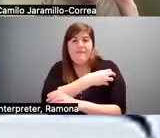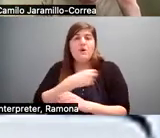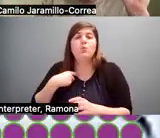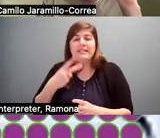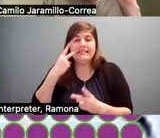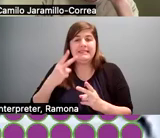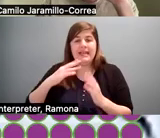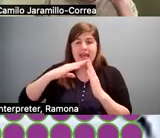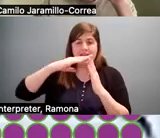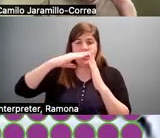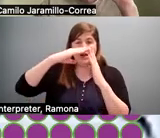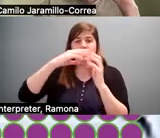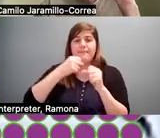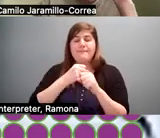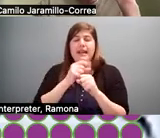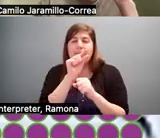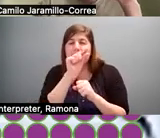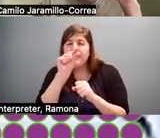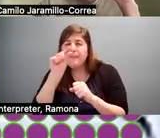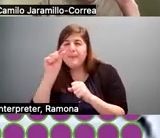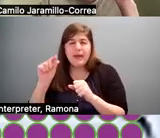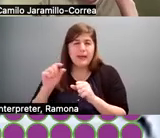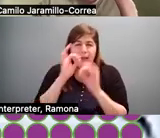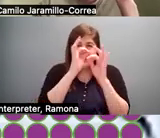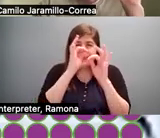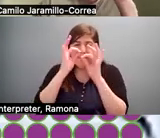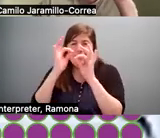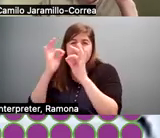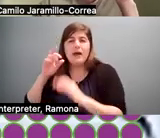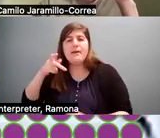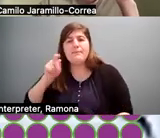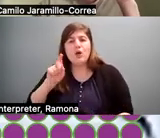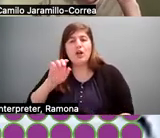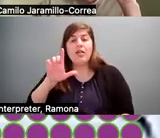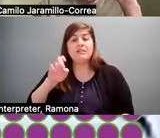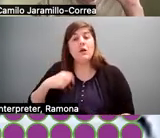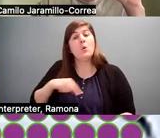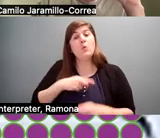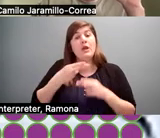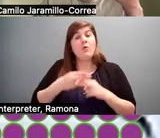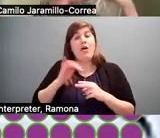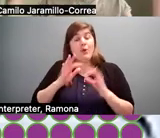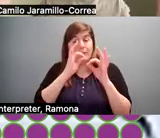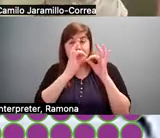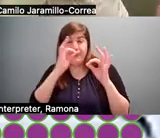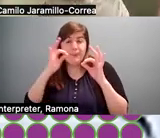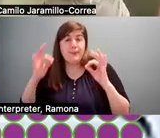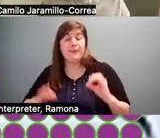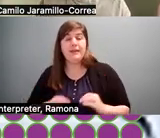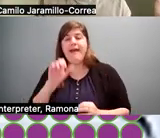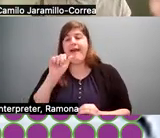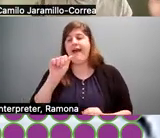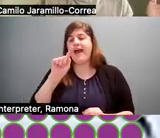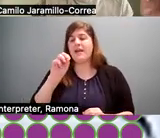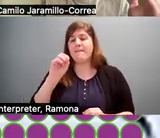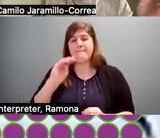these tiny, tiny particles. They're very, very tiny, and we call those particles atoms. And so everything here on Earth